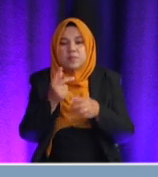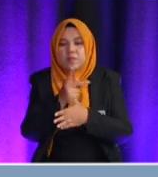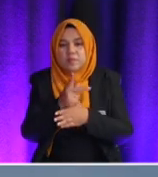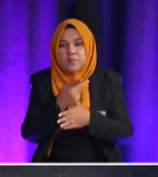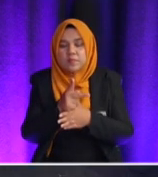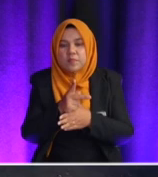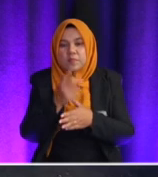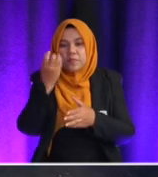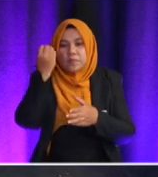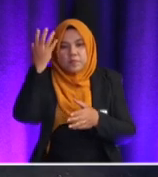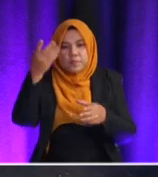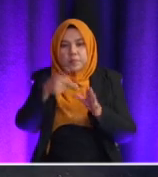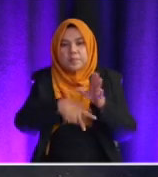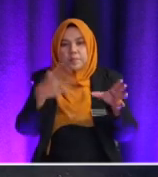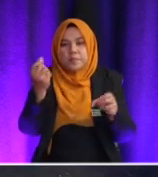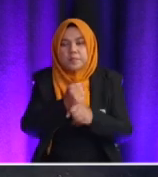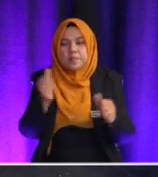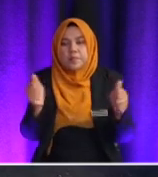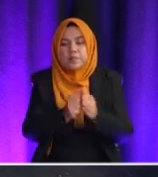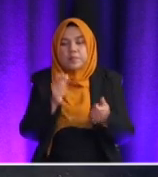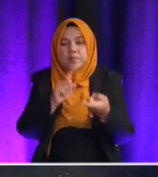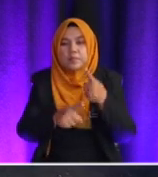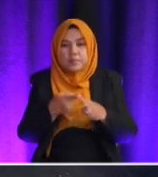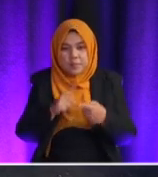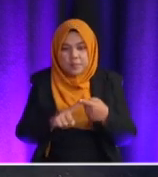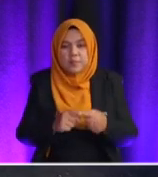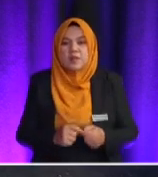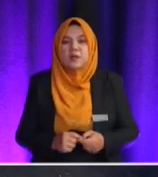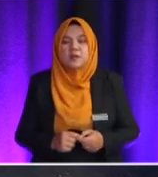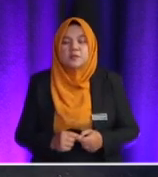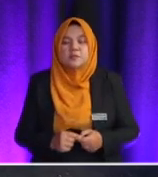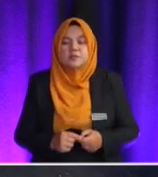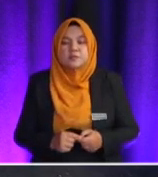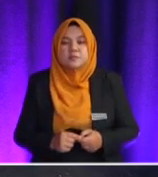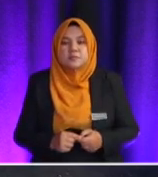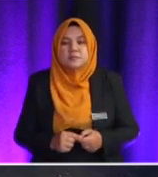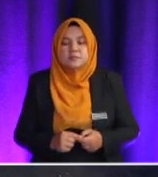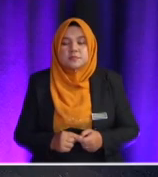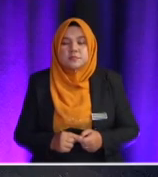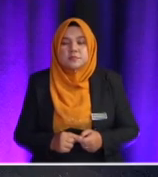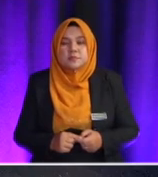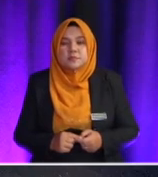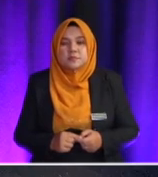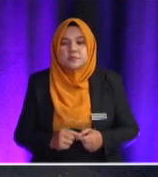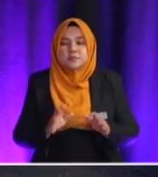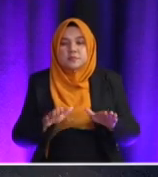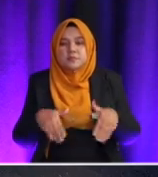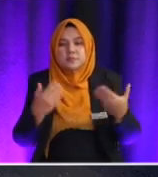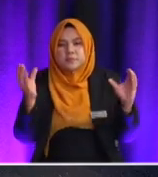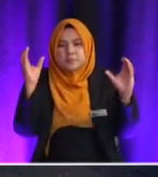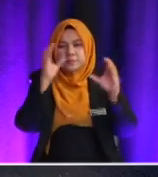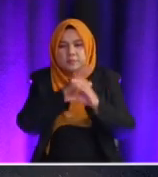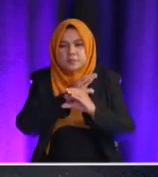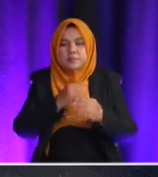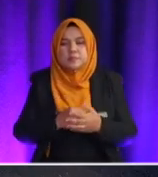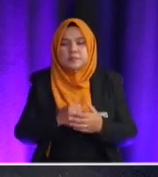So maybe most probably you speak to your best friends only, right? Yes. How challenging was it for you to get